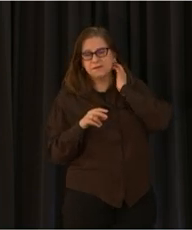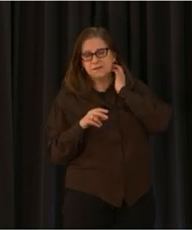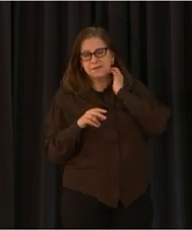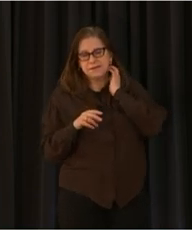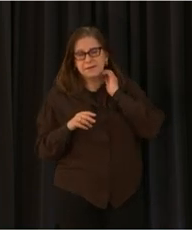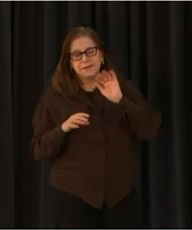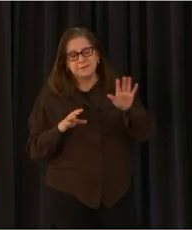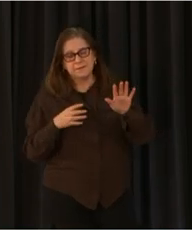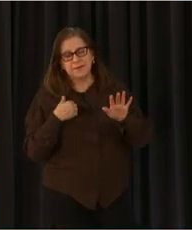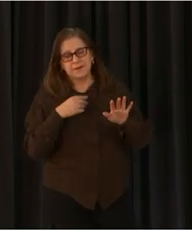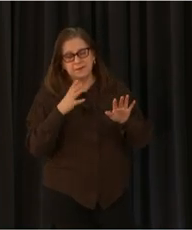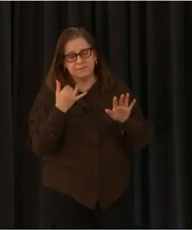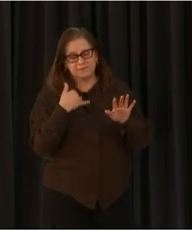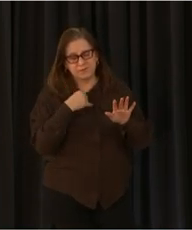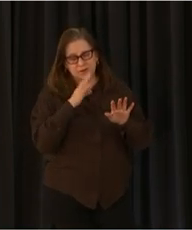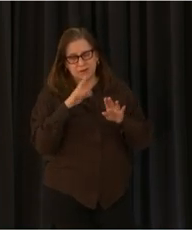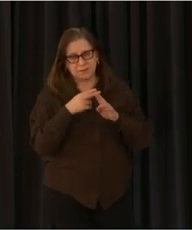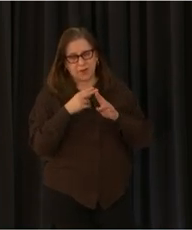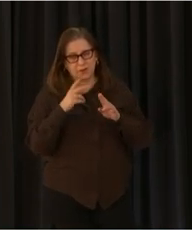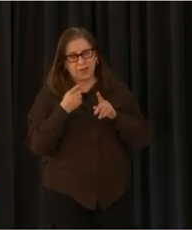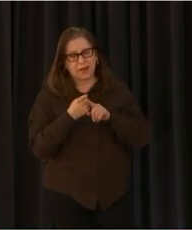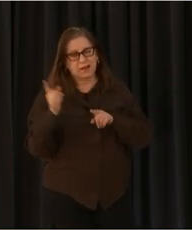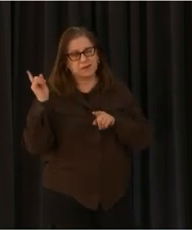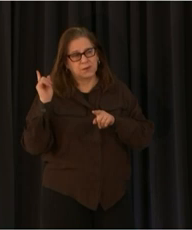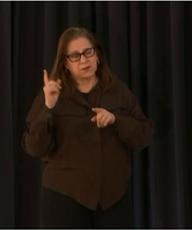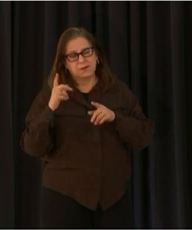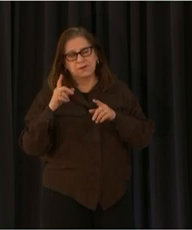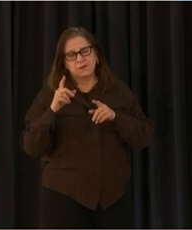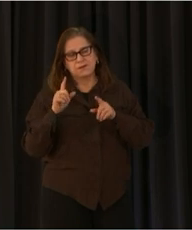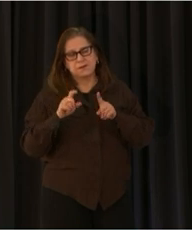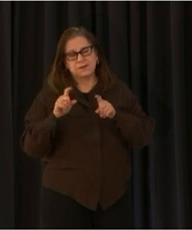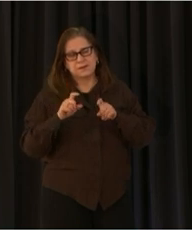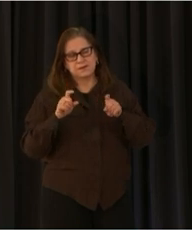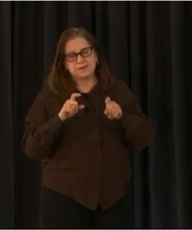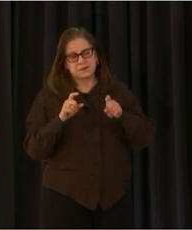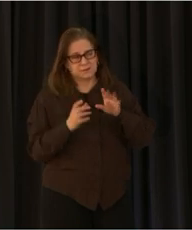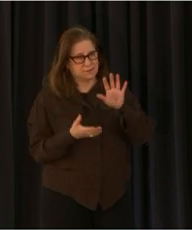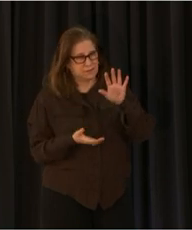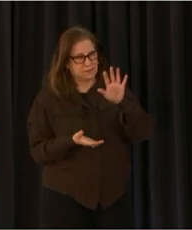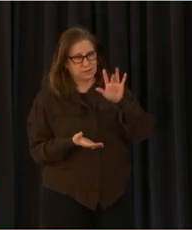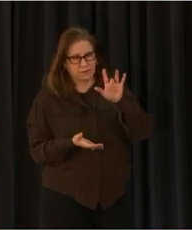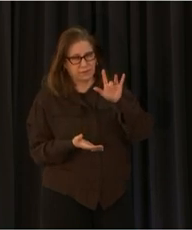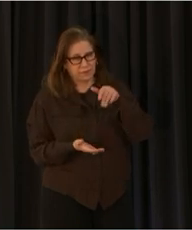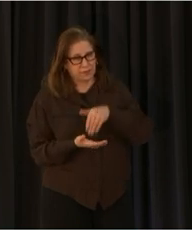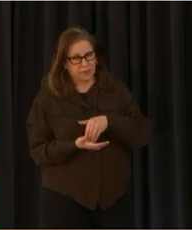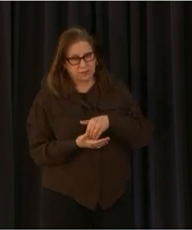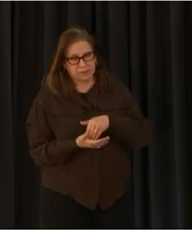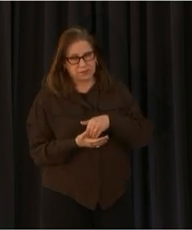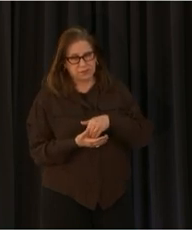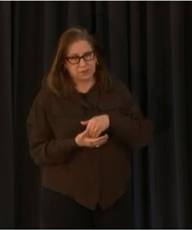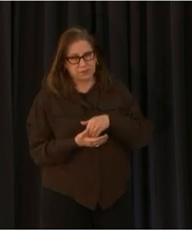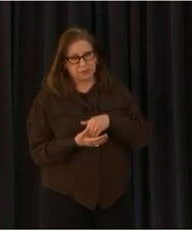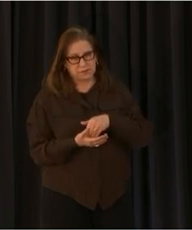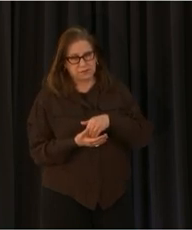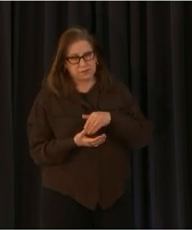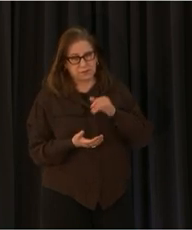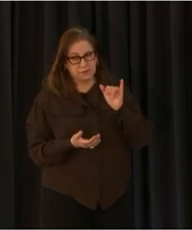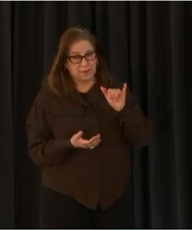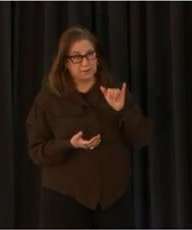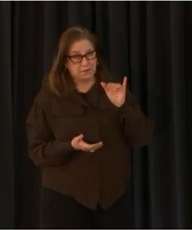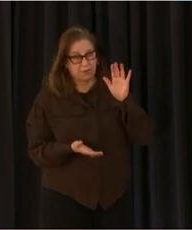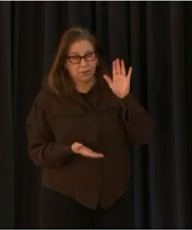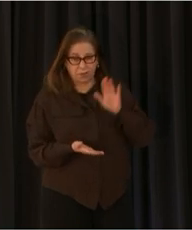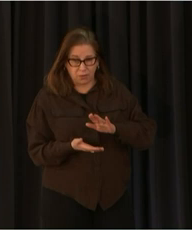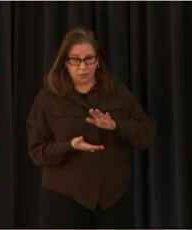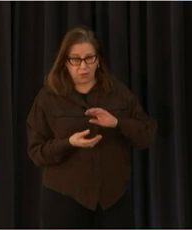last week, our testing citywide total numbers were around 25,000. Which is the lowest number of